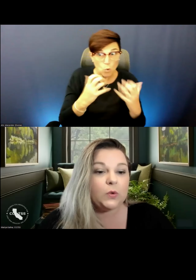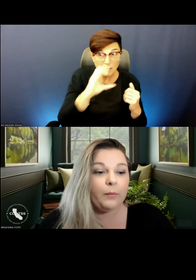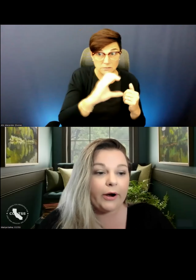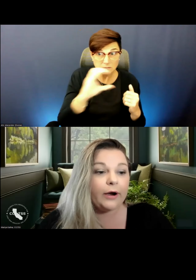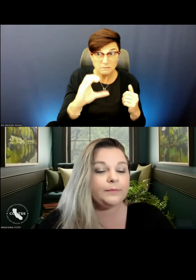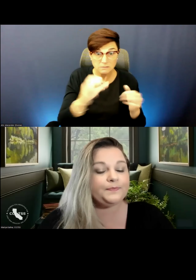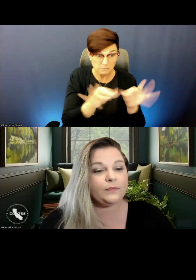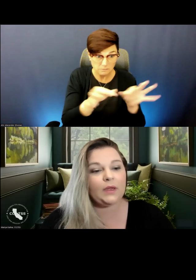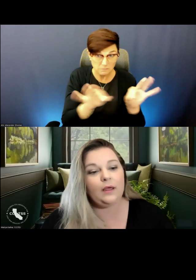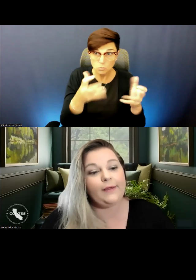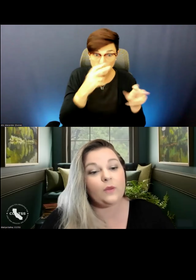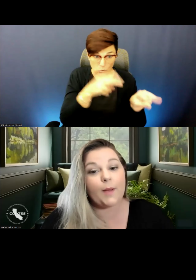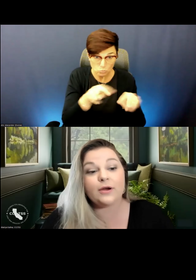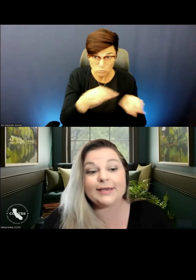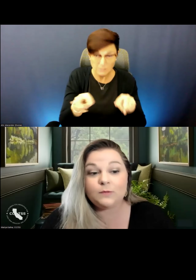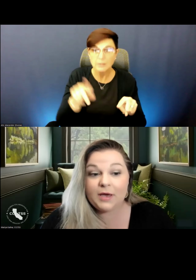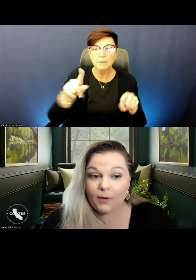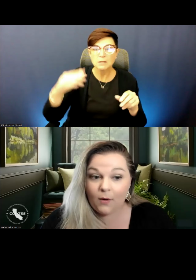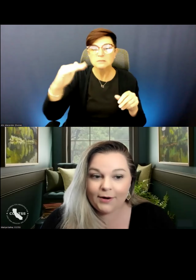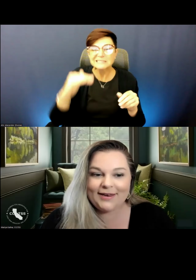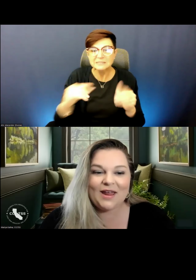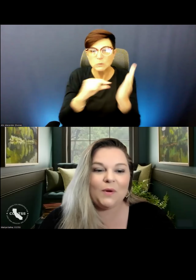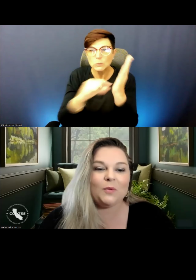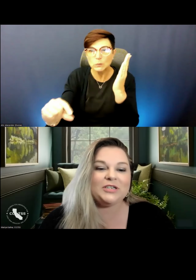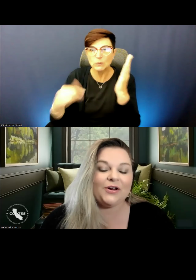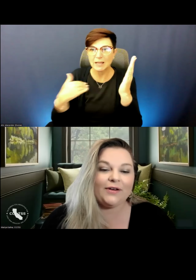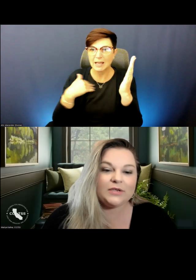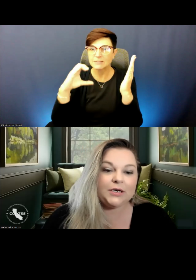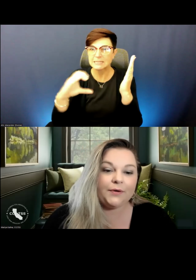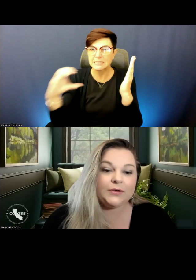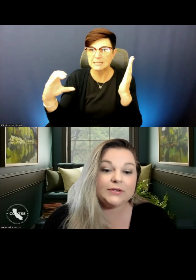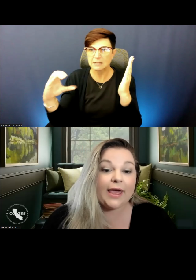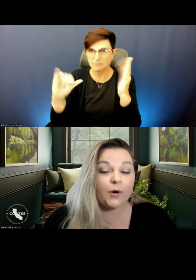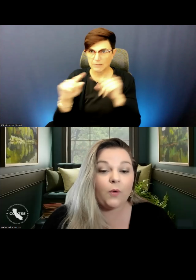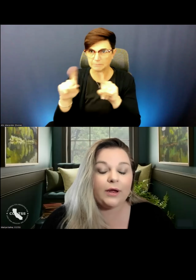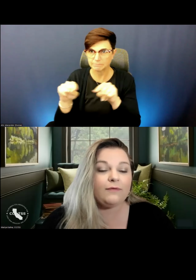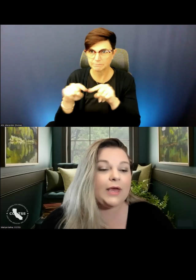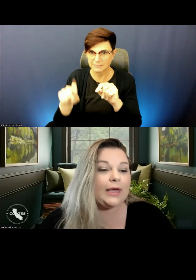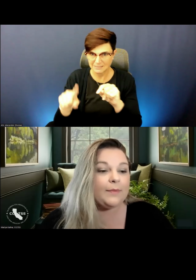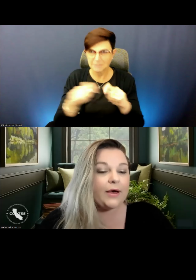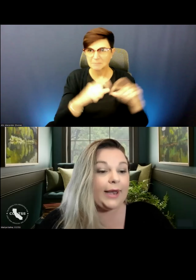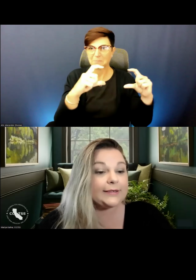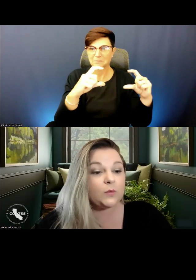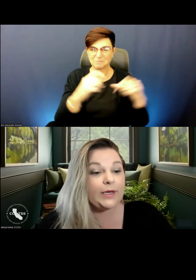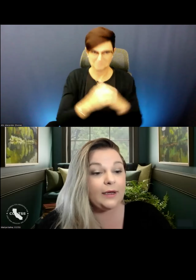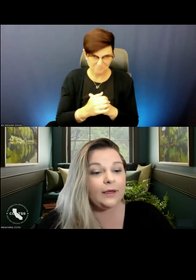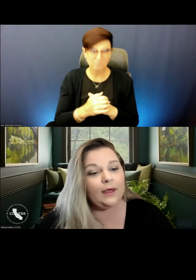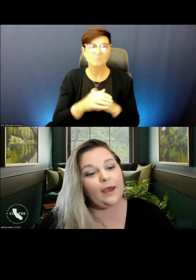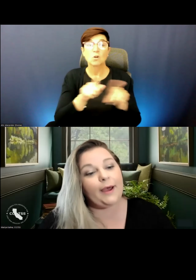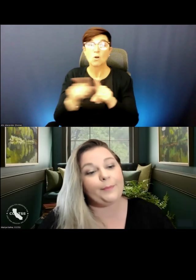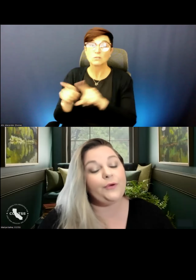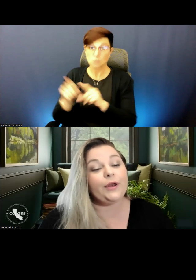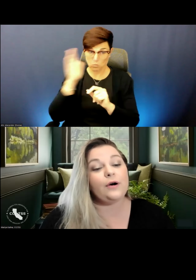on your toolbar. The webinar is being recorded, and we will be sharing the materials and recording via email next